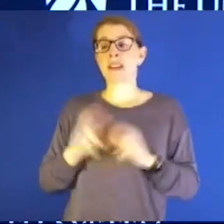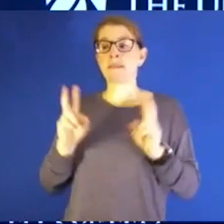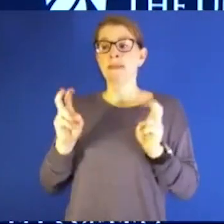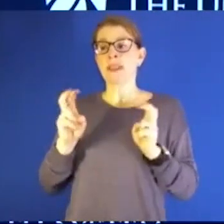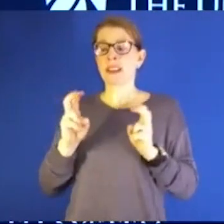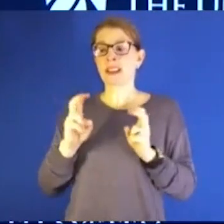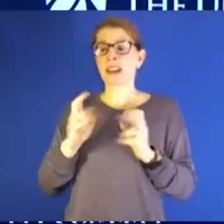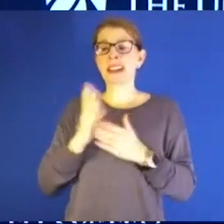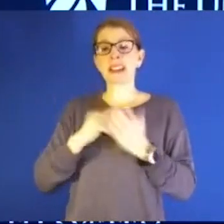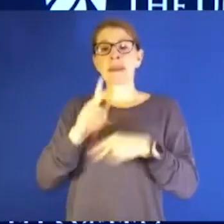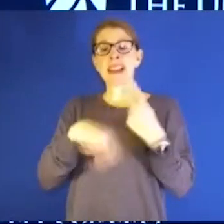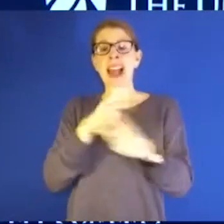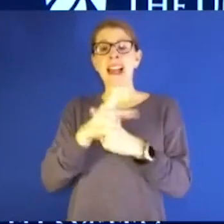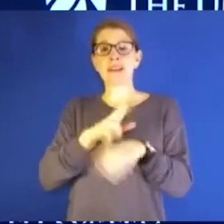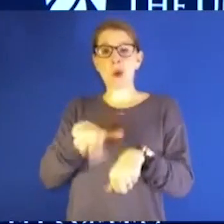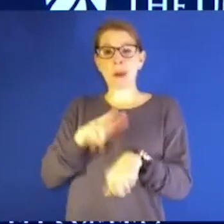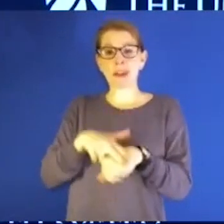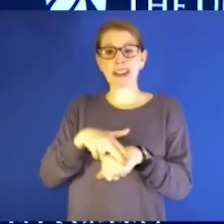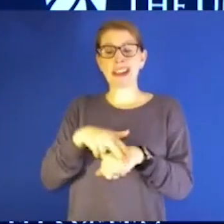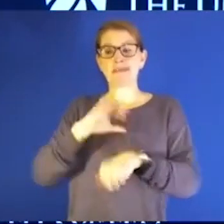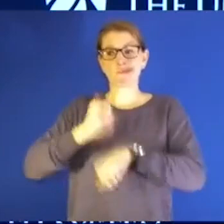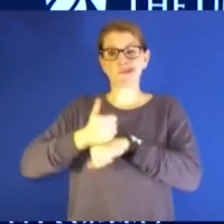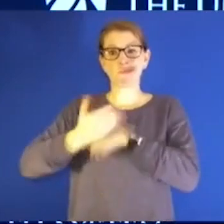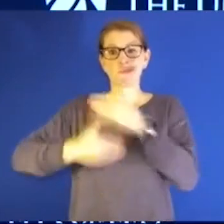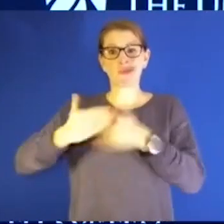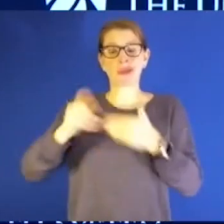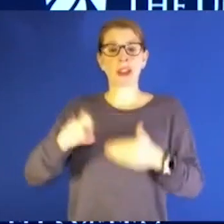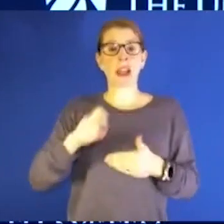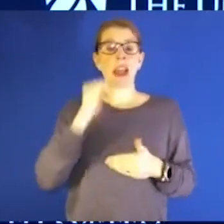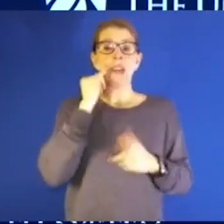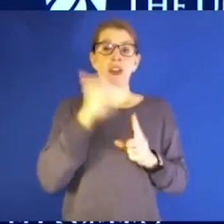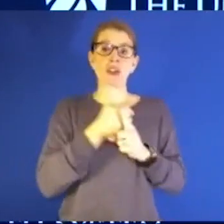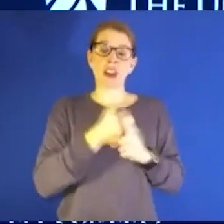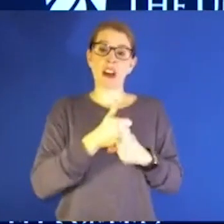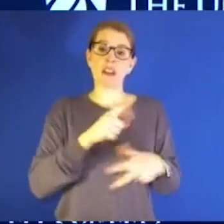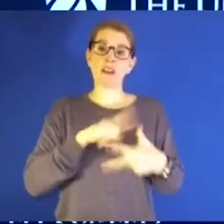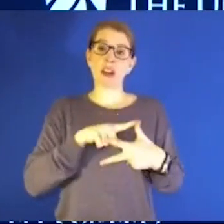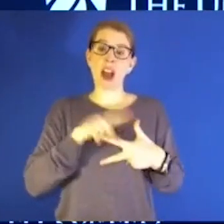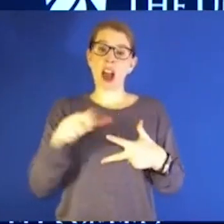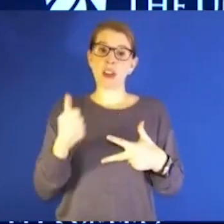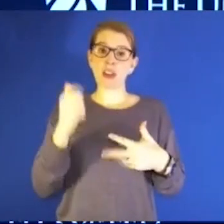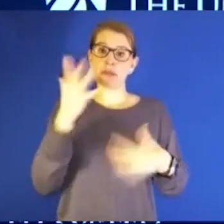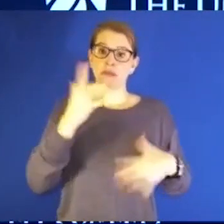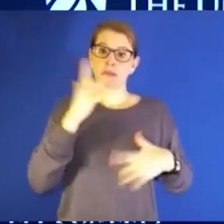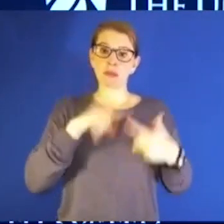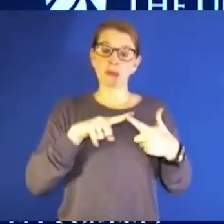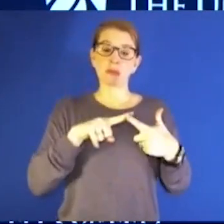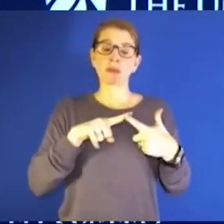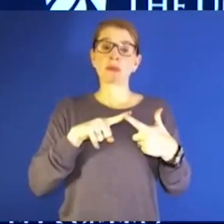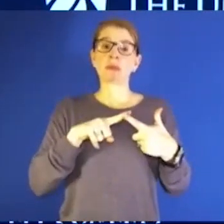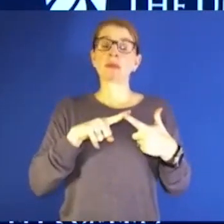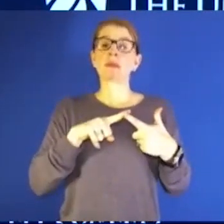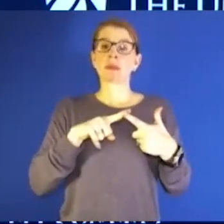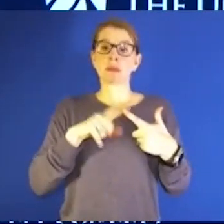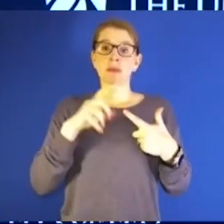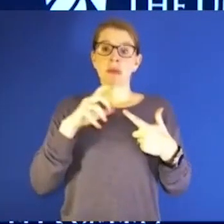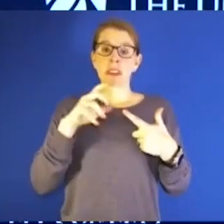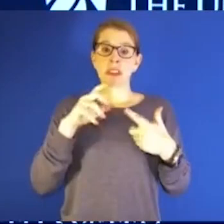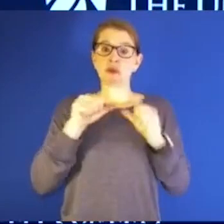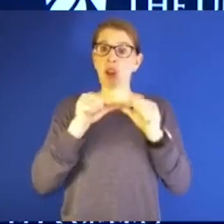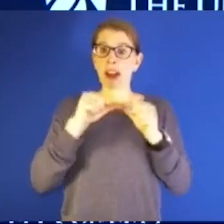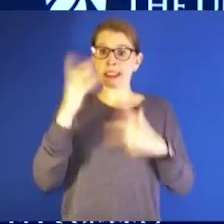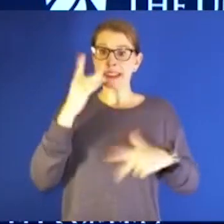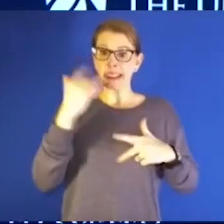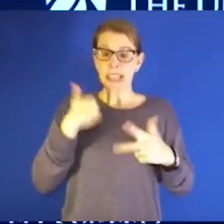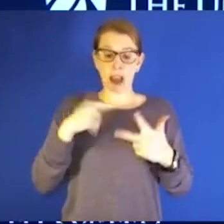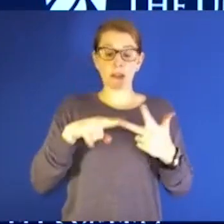if you are immunocompromised, if you have underlying severe chronic disease, if you're over the age of 65, man, I would still leave that mask